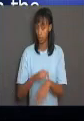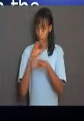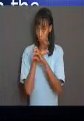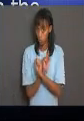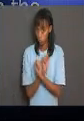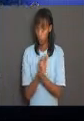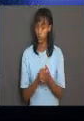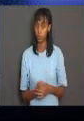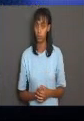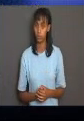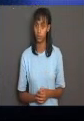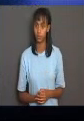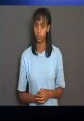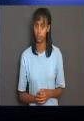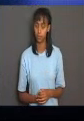Time's up.